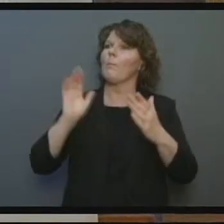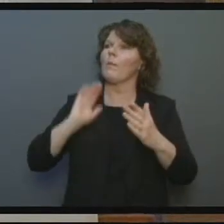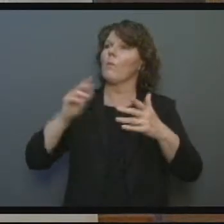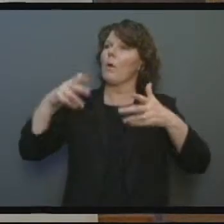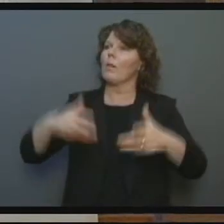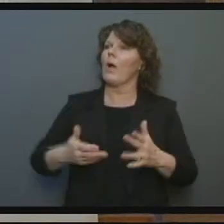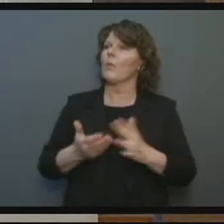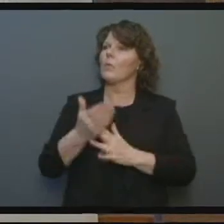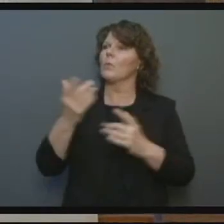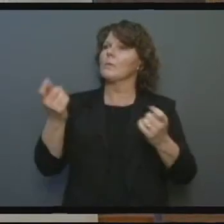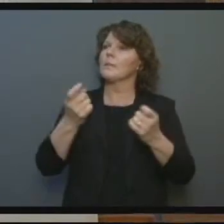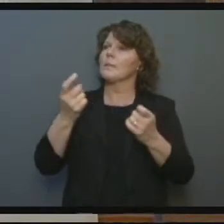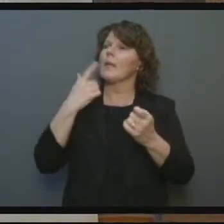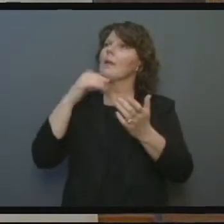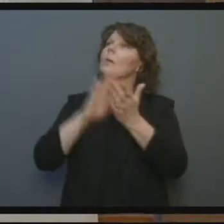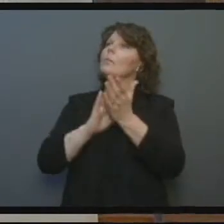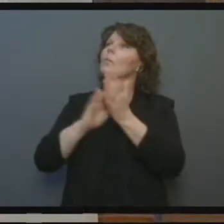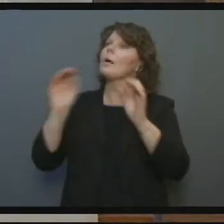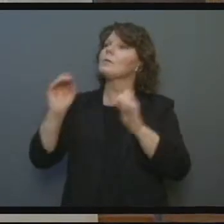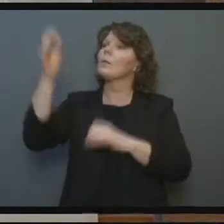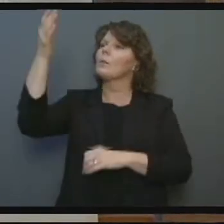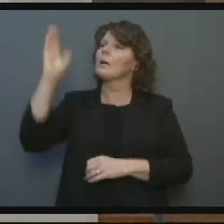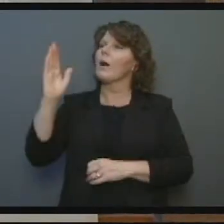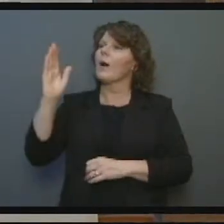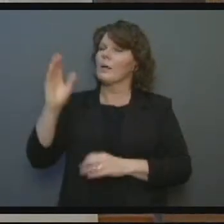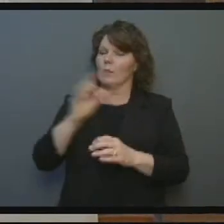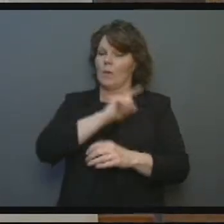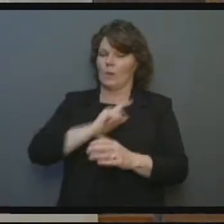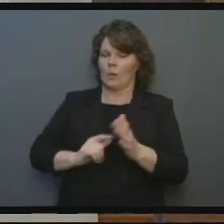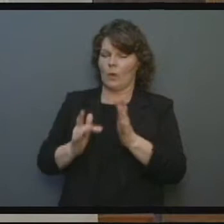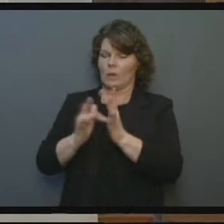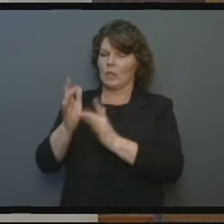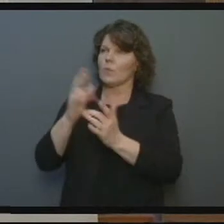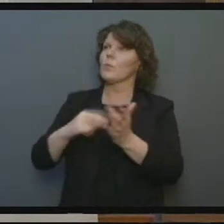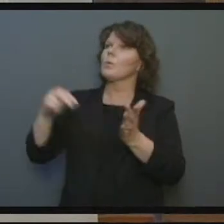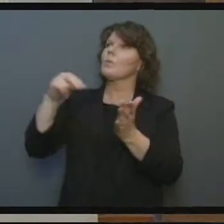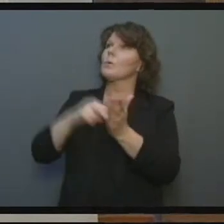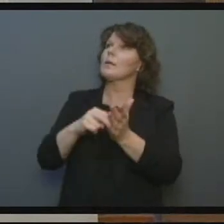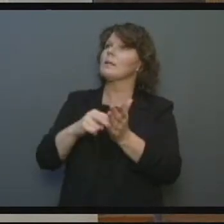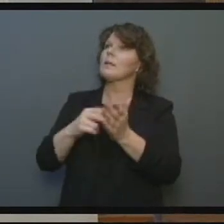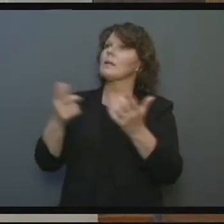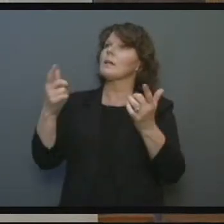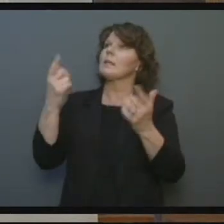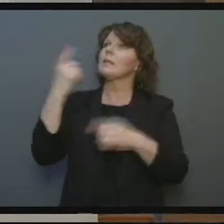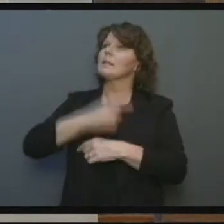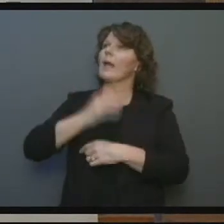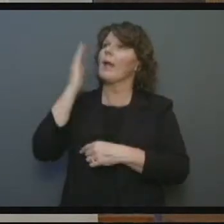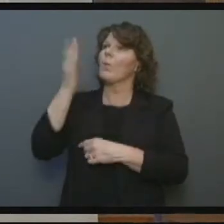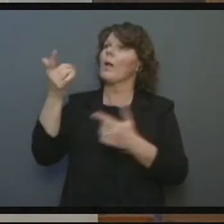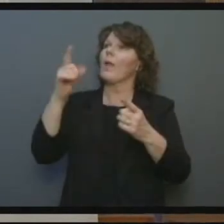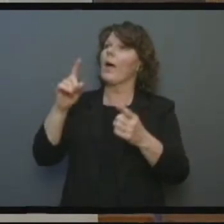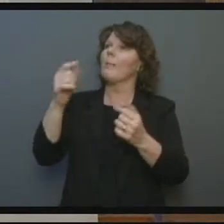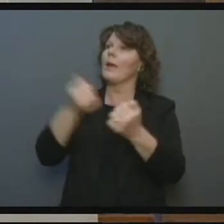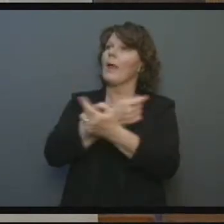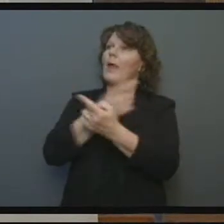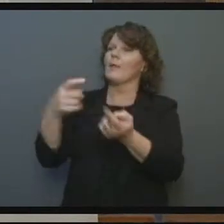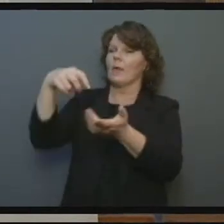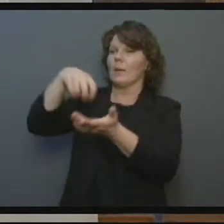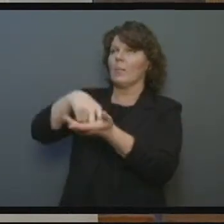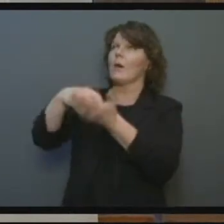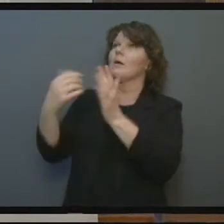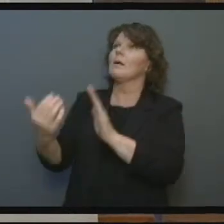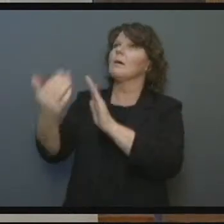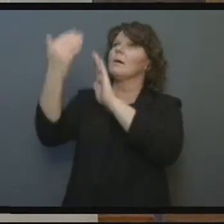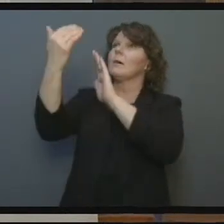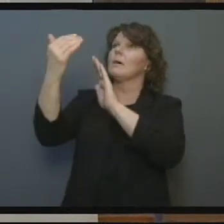God. Lord, because Jesus is risen from the dead, the day will come when every knee shall bow and every tongue confess